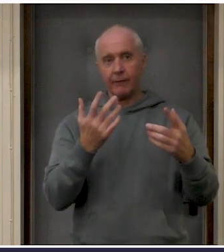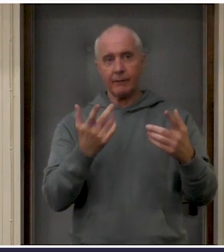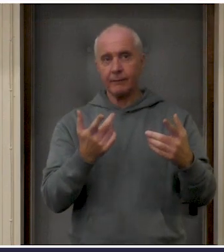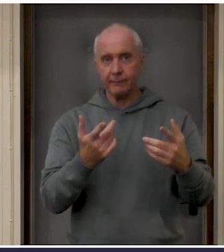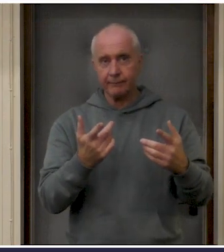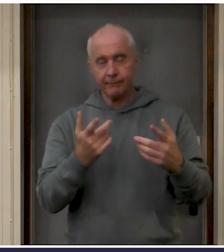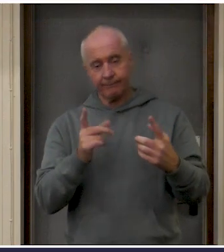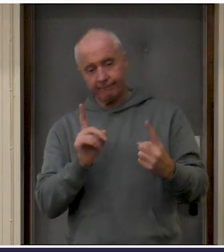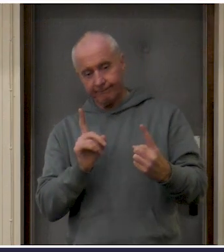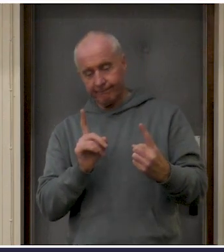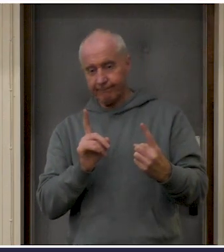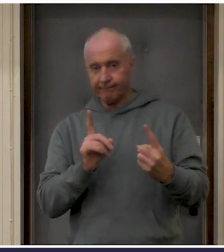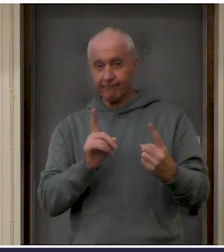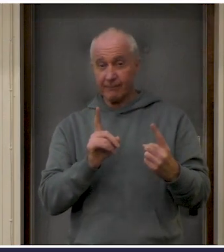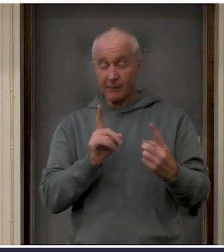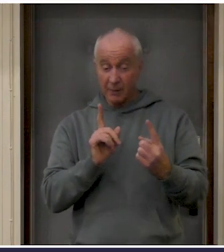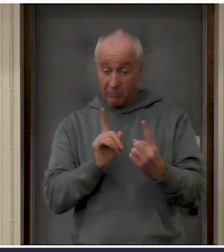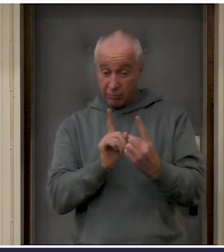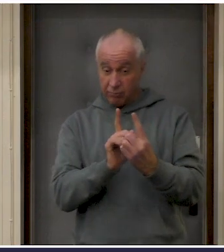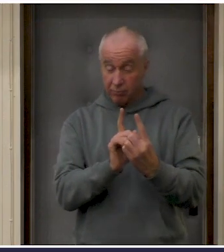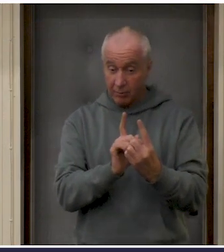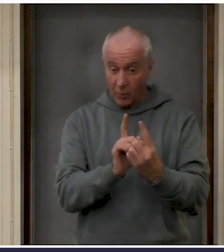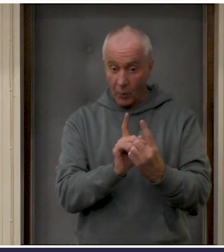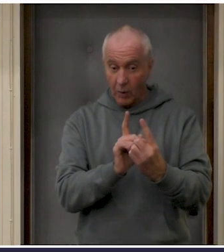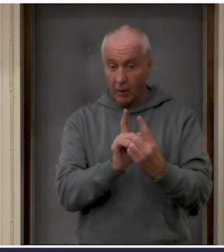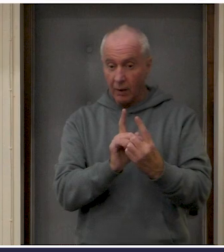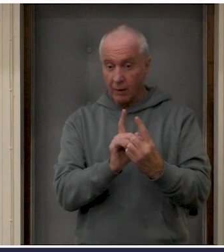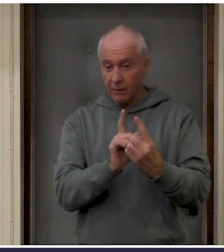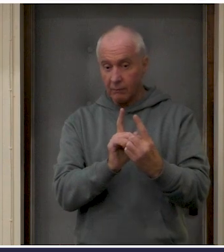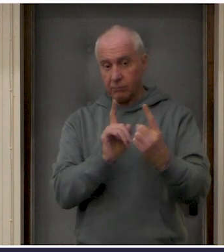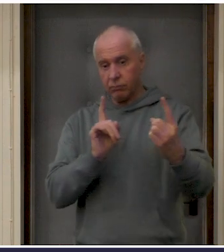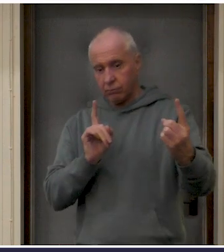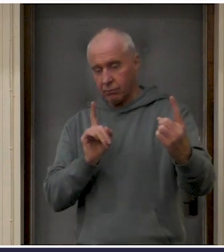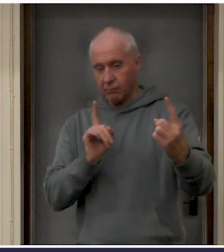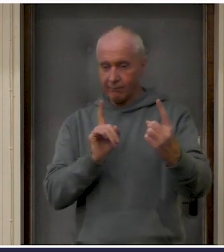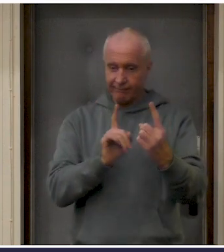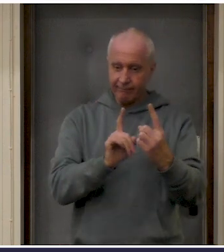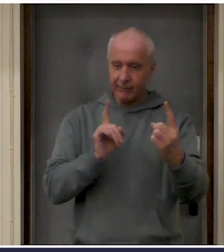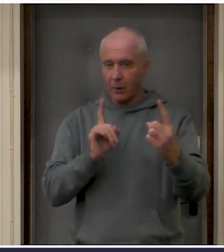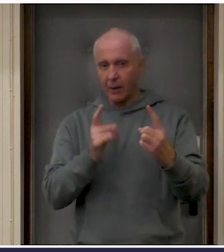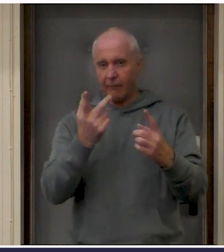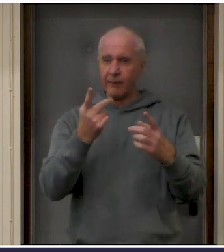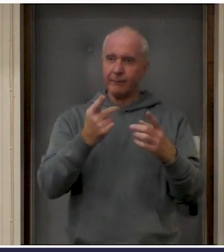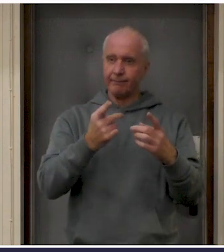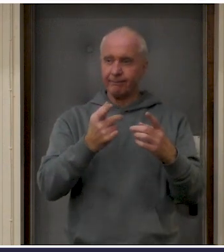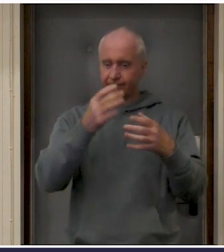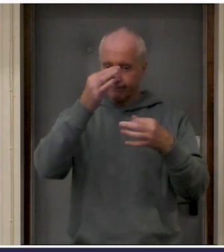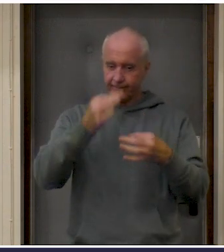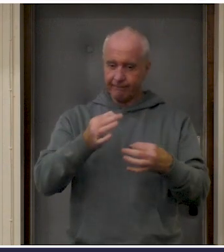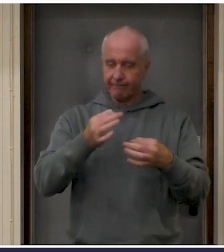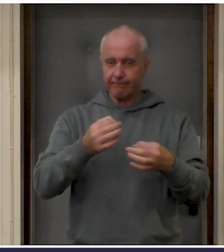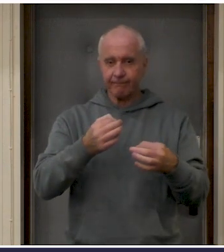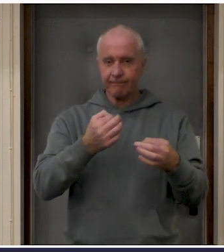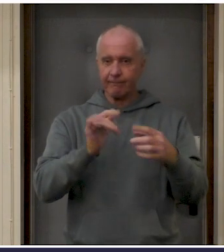can't be really near some people or quite near lots of people. And that shows you, of all of